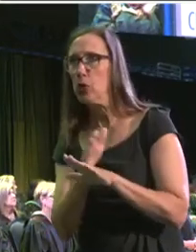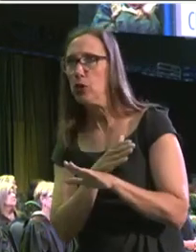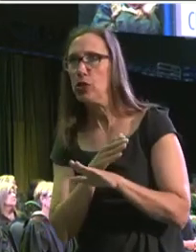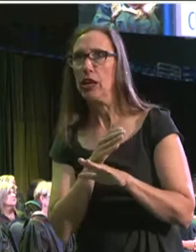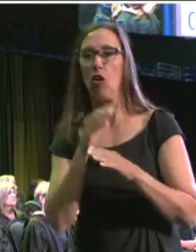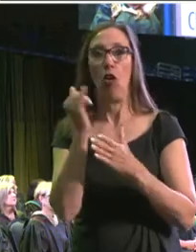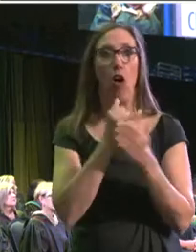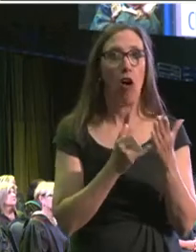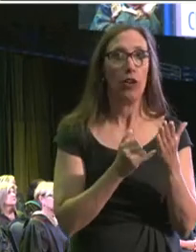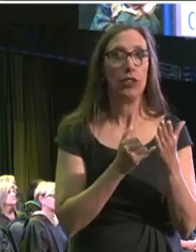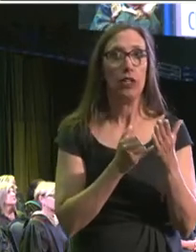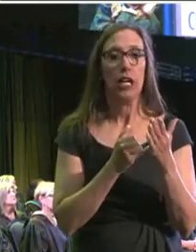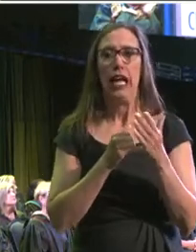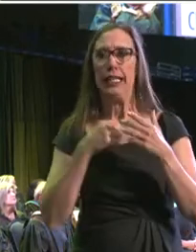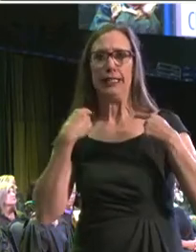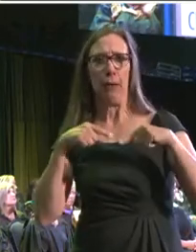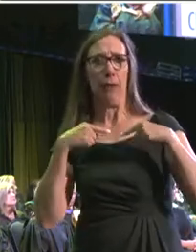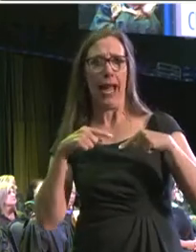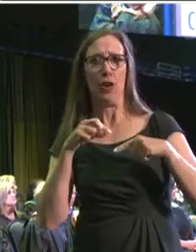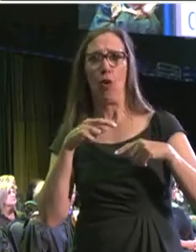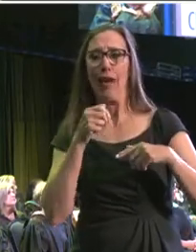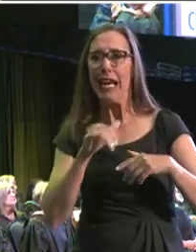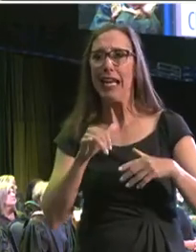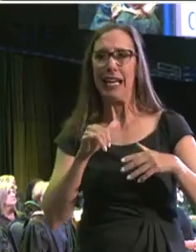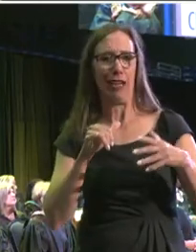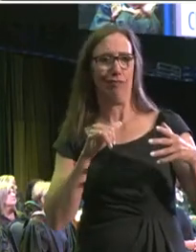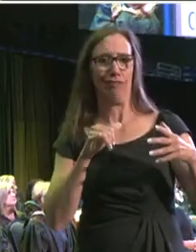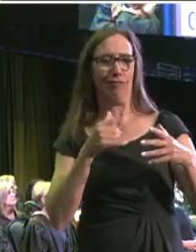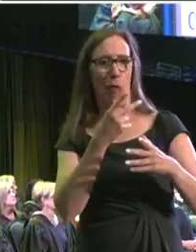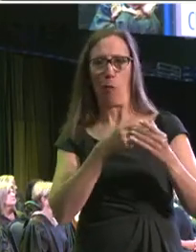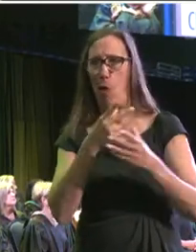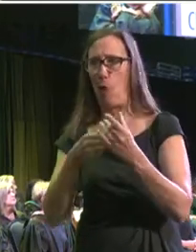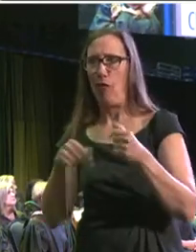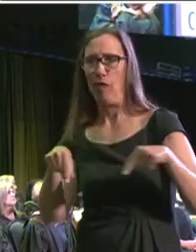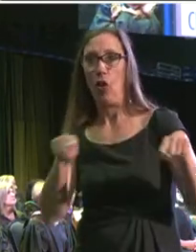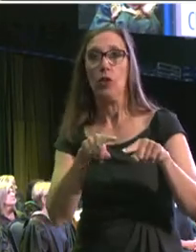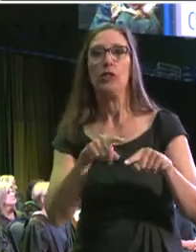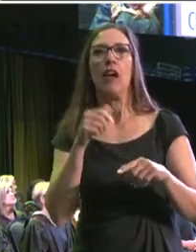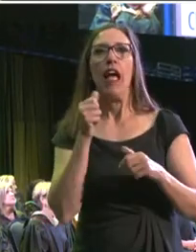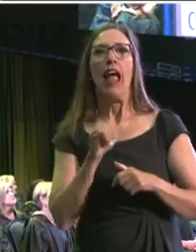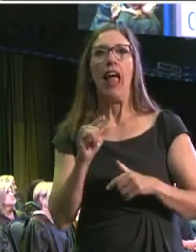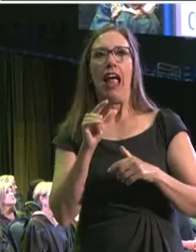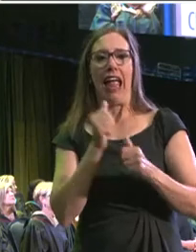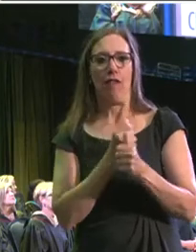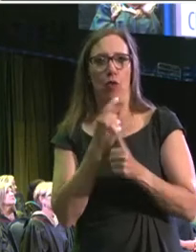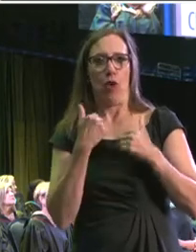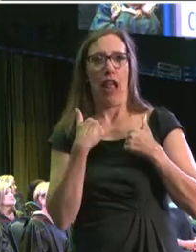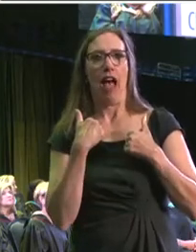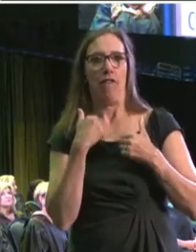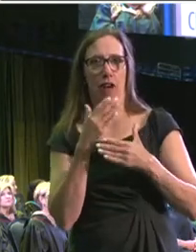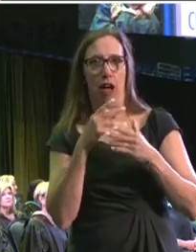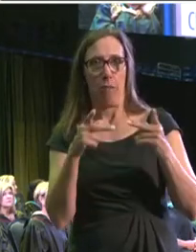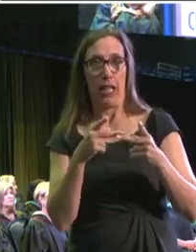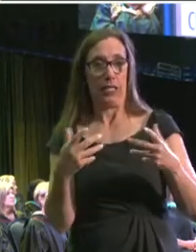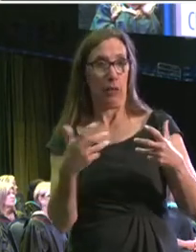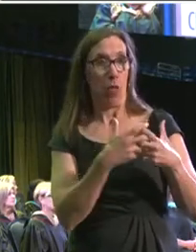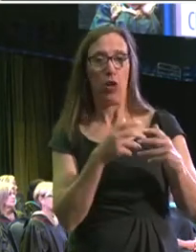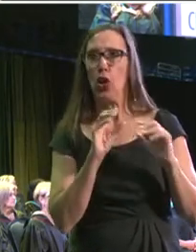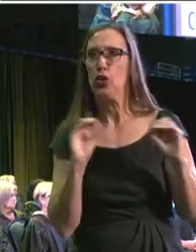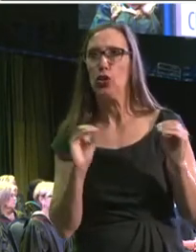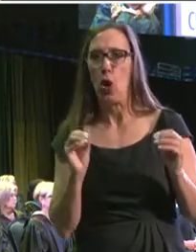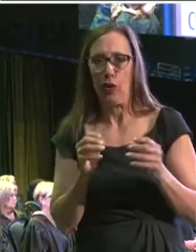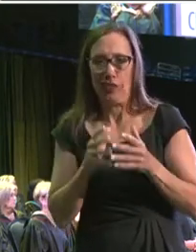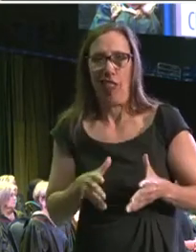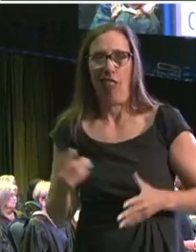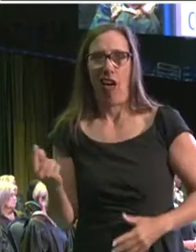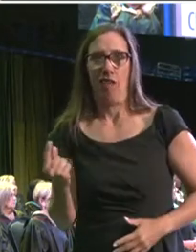or art, or debate, or any combination of the sort. Everyone had a place where they belonged. No one was left